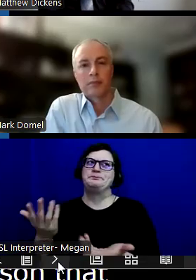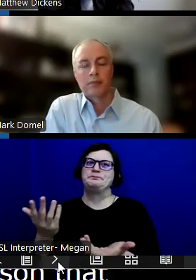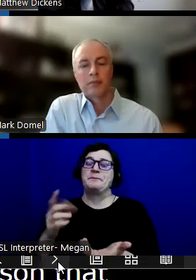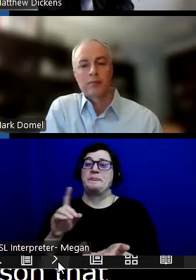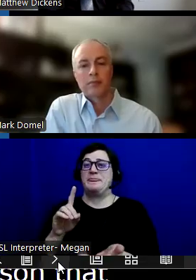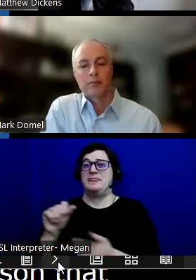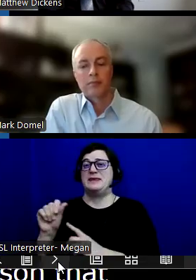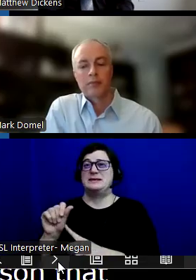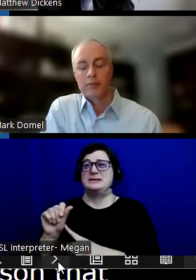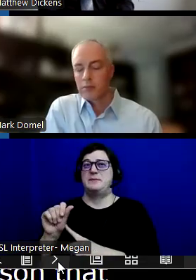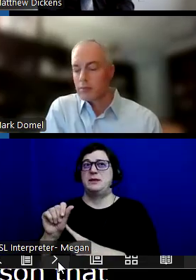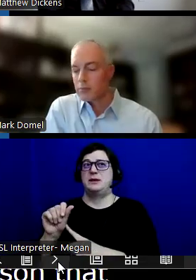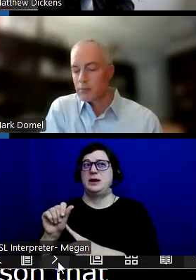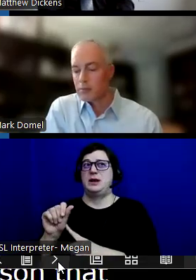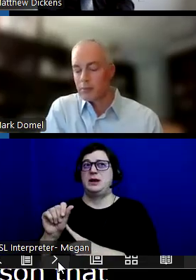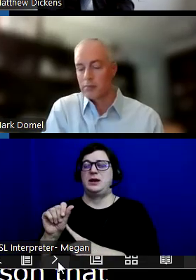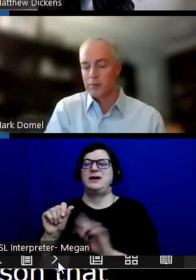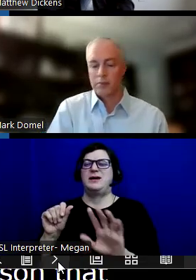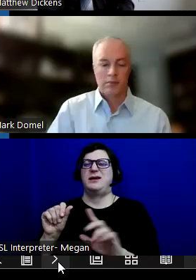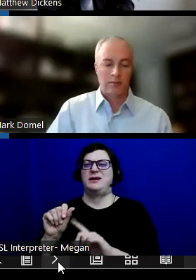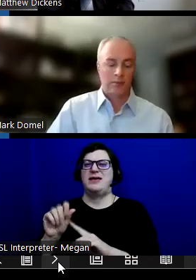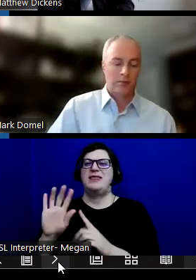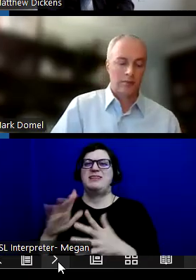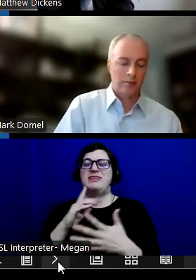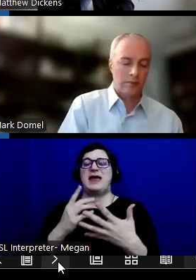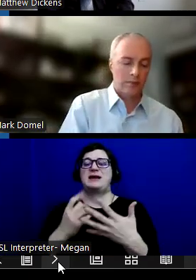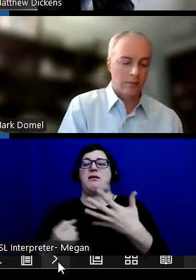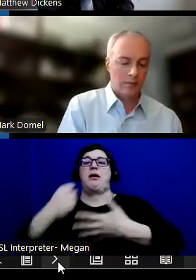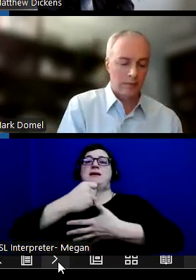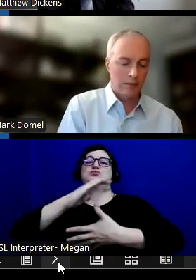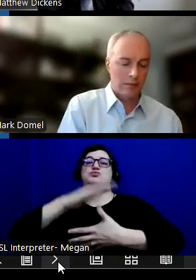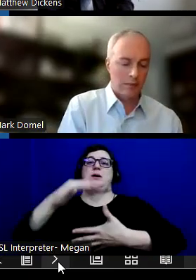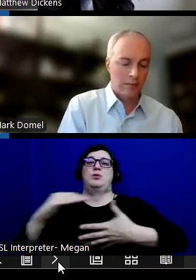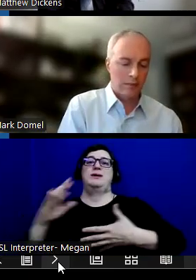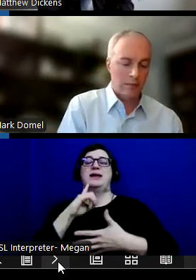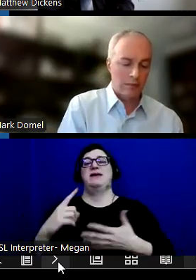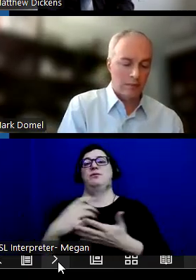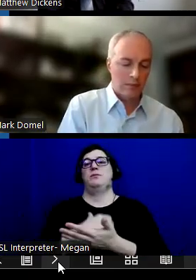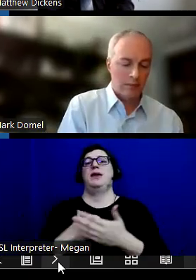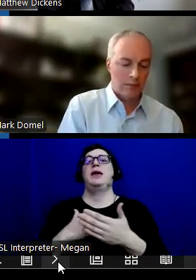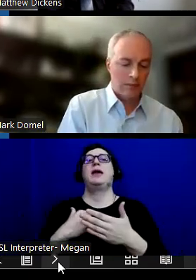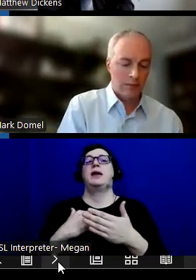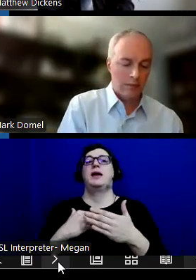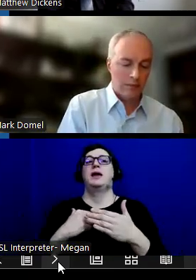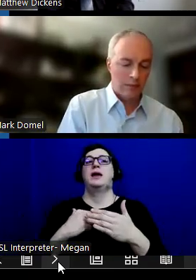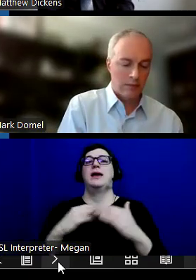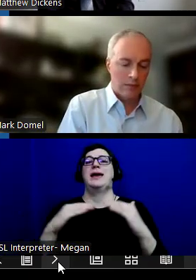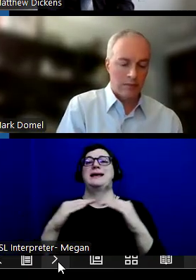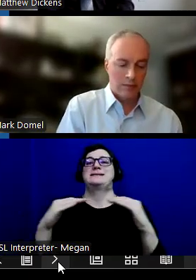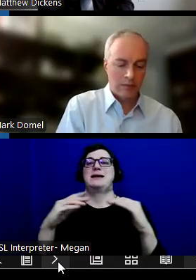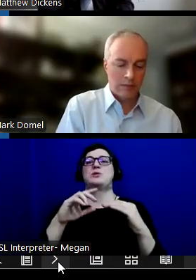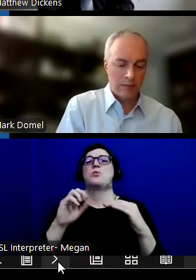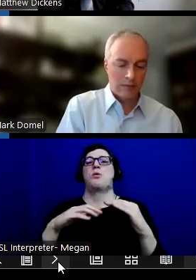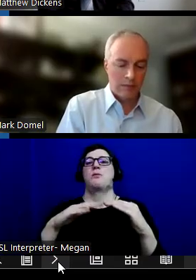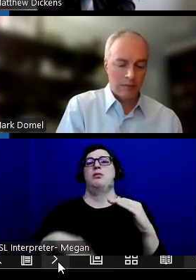disability will get you into that top priority if you make at or below 500% of the federal poverty level.